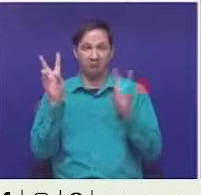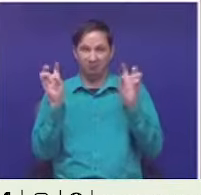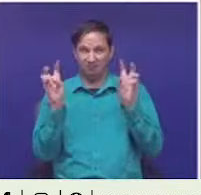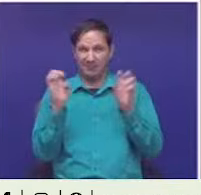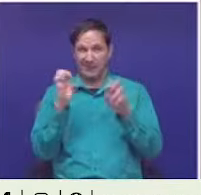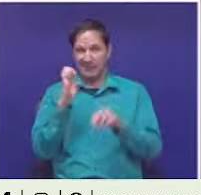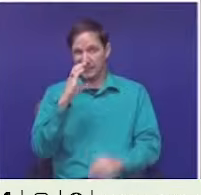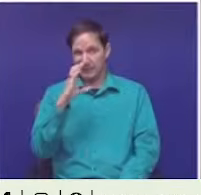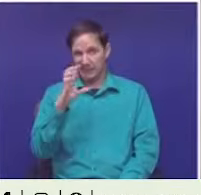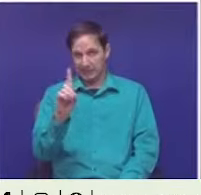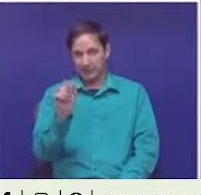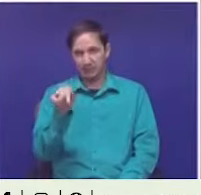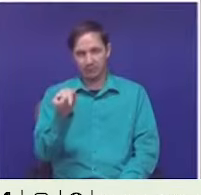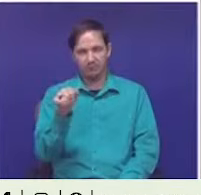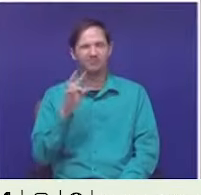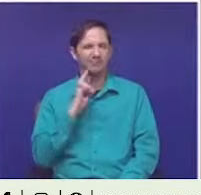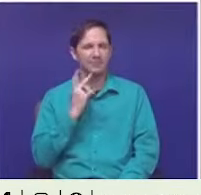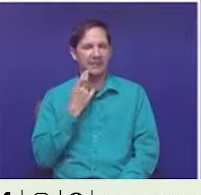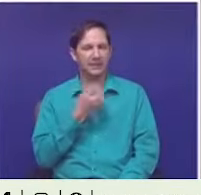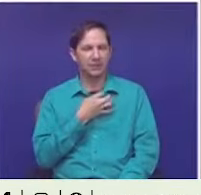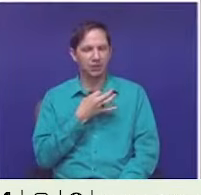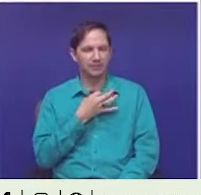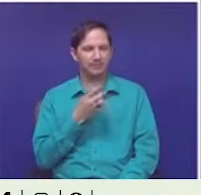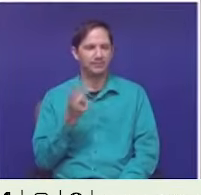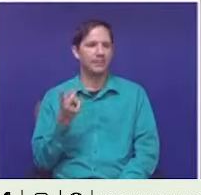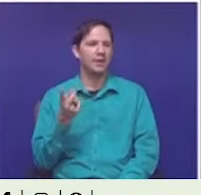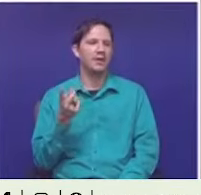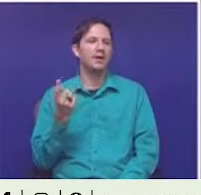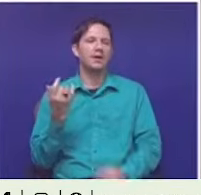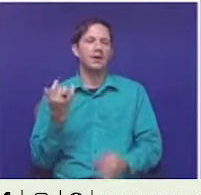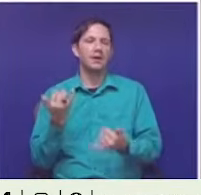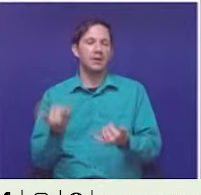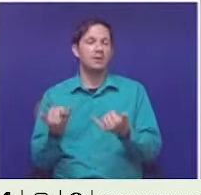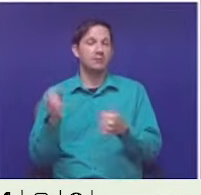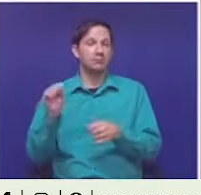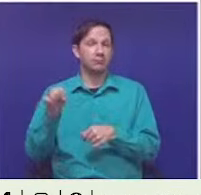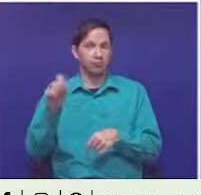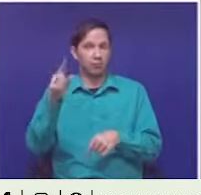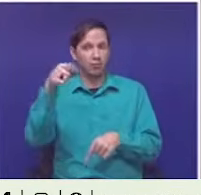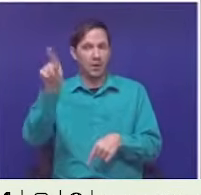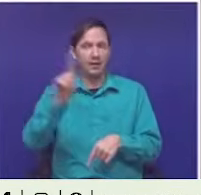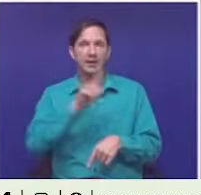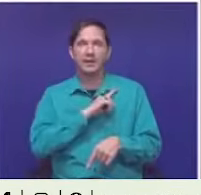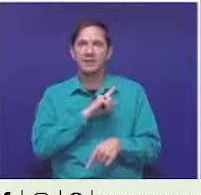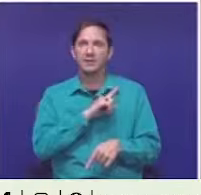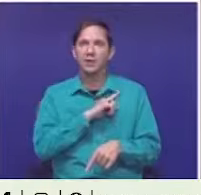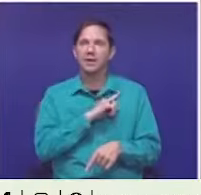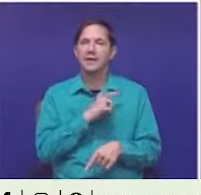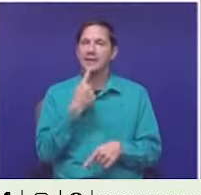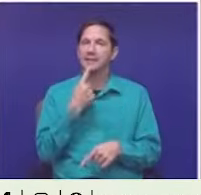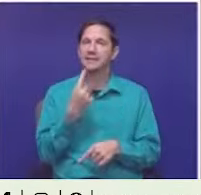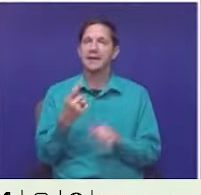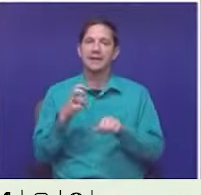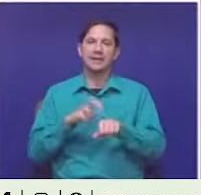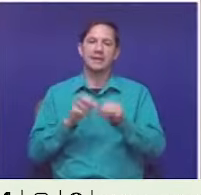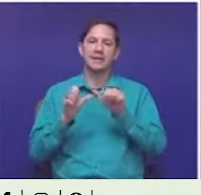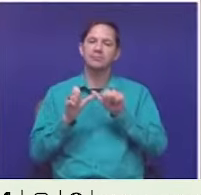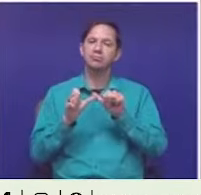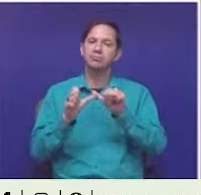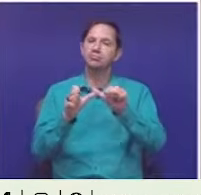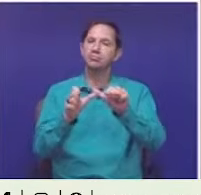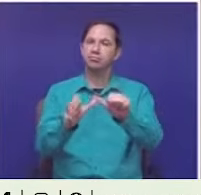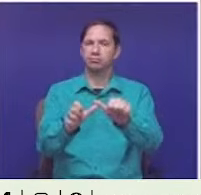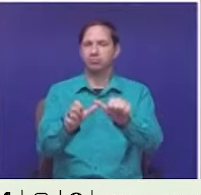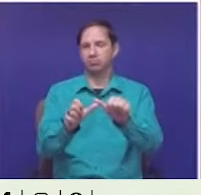is absolutely correct. That's why we're talking about a coherent and a continuous education